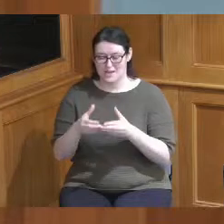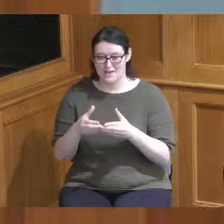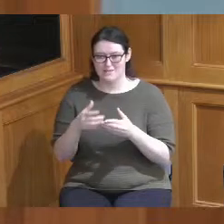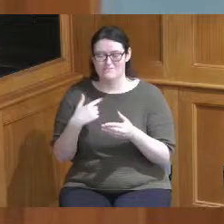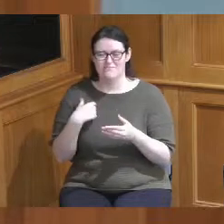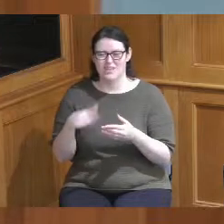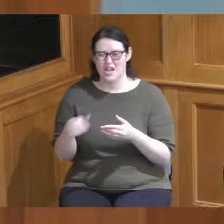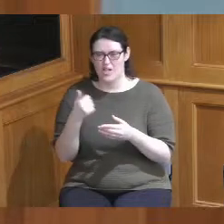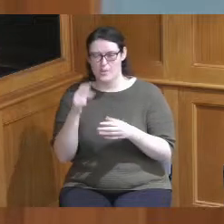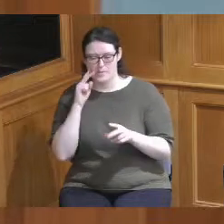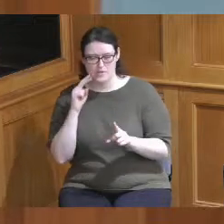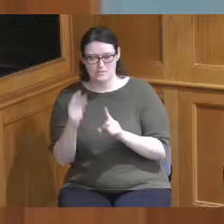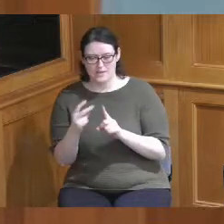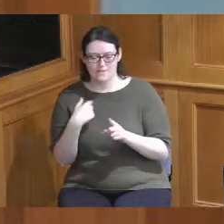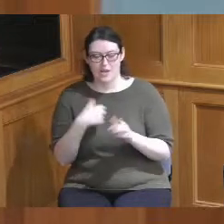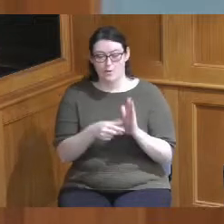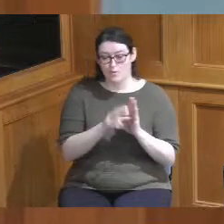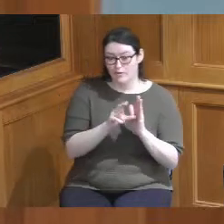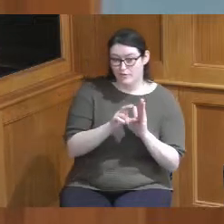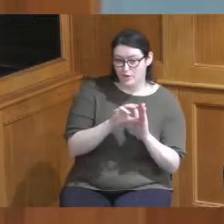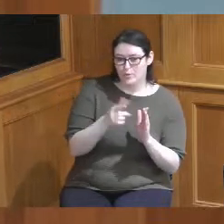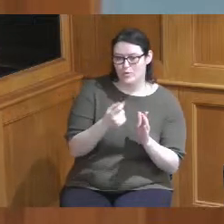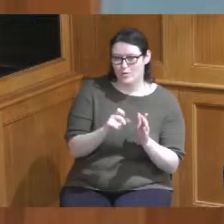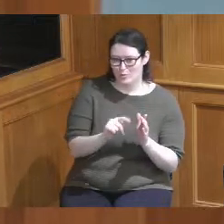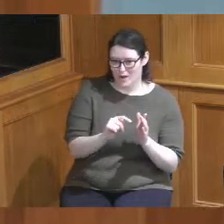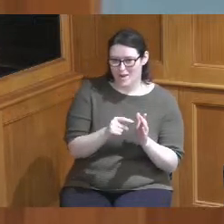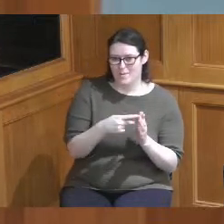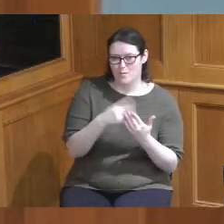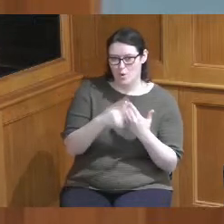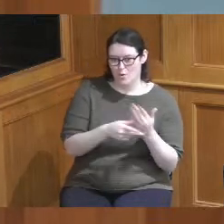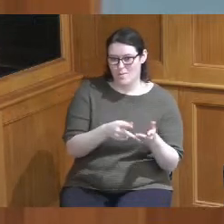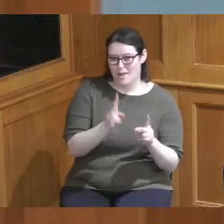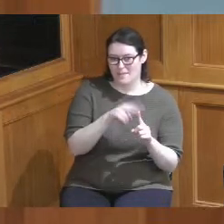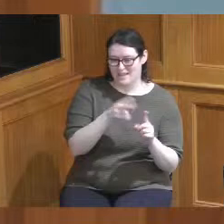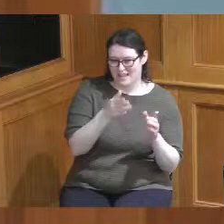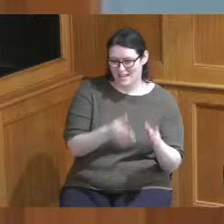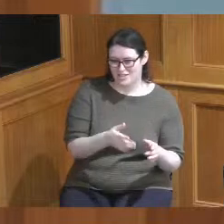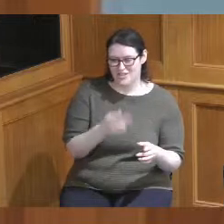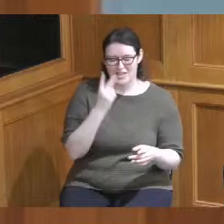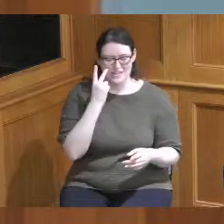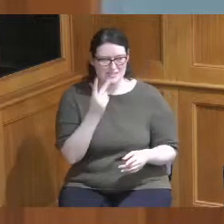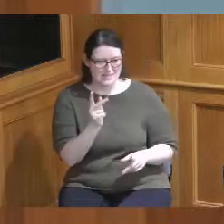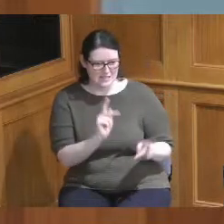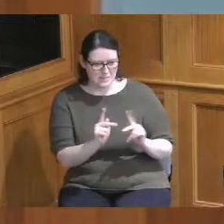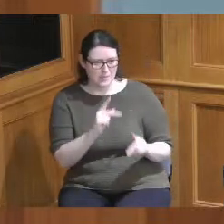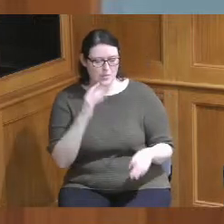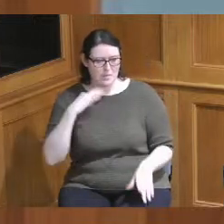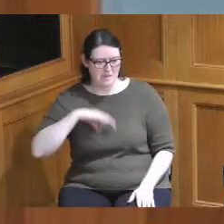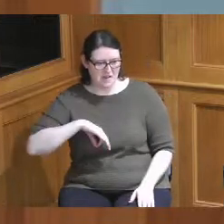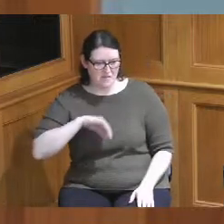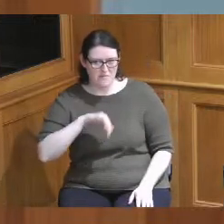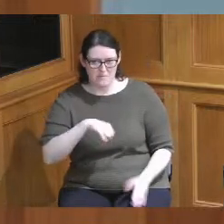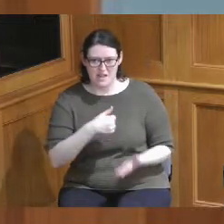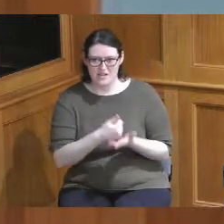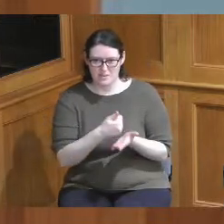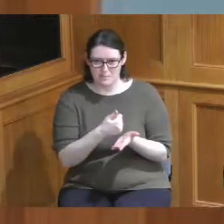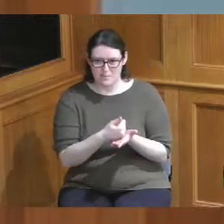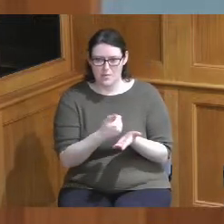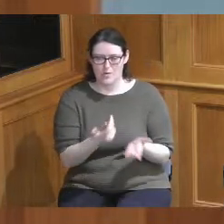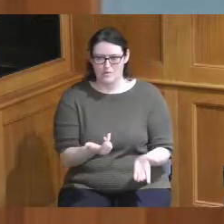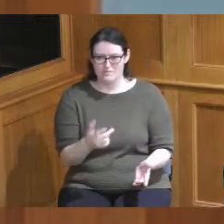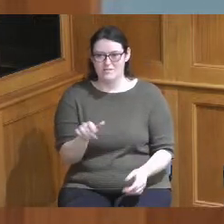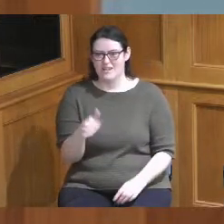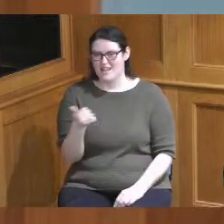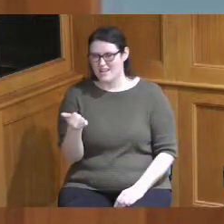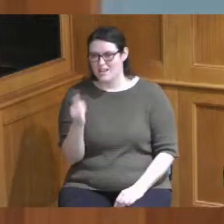of reviewing applications for community development grant programs and seeing residents of the county benefited by the support offered through other programs such